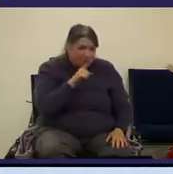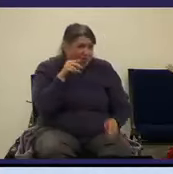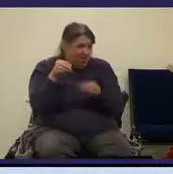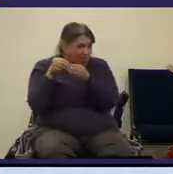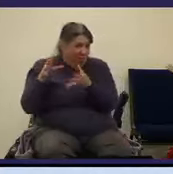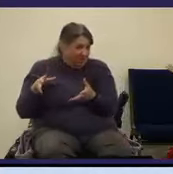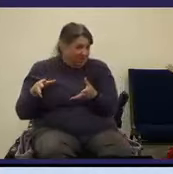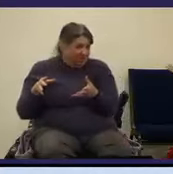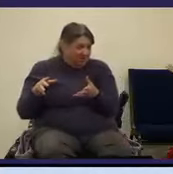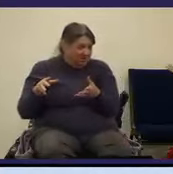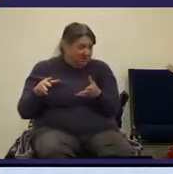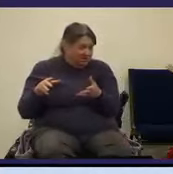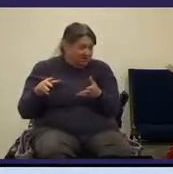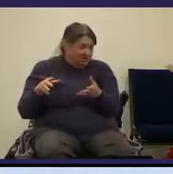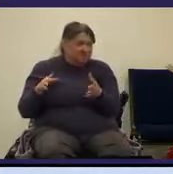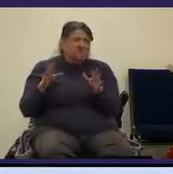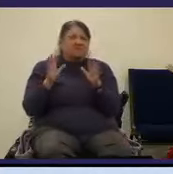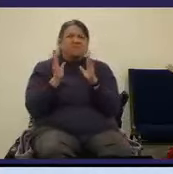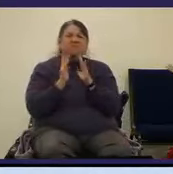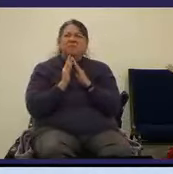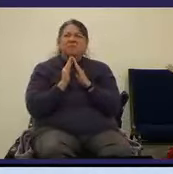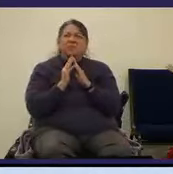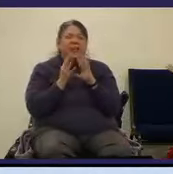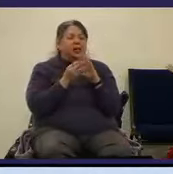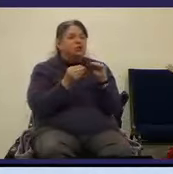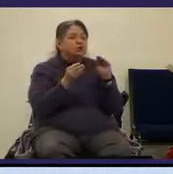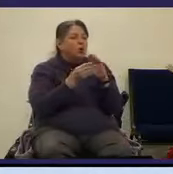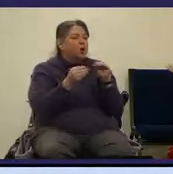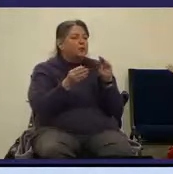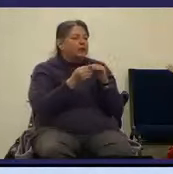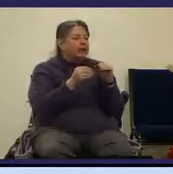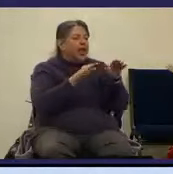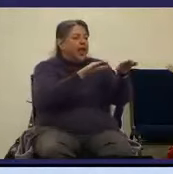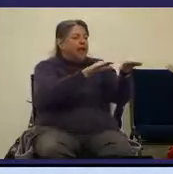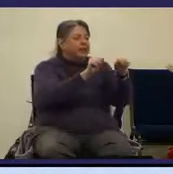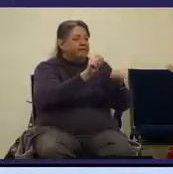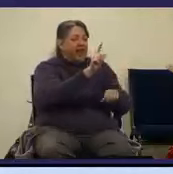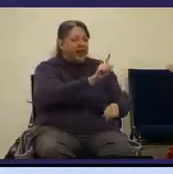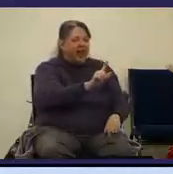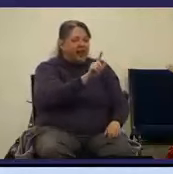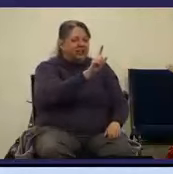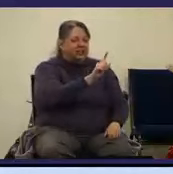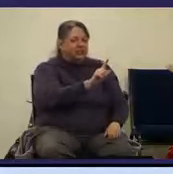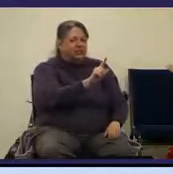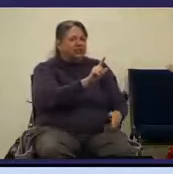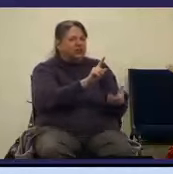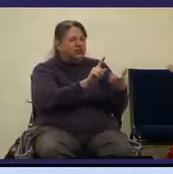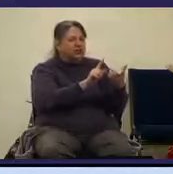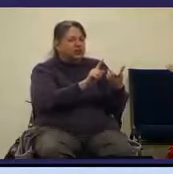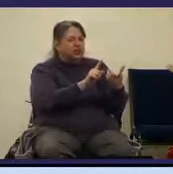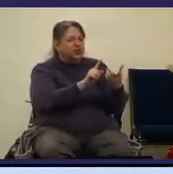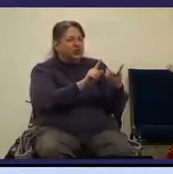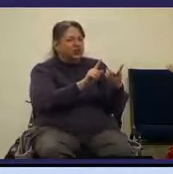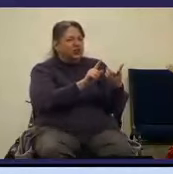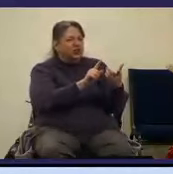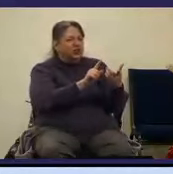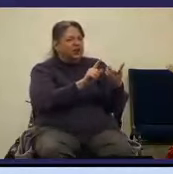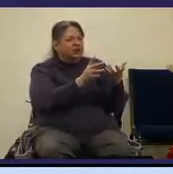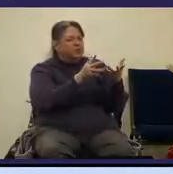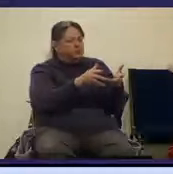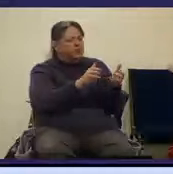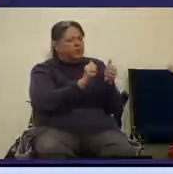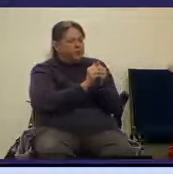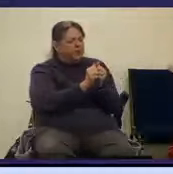I was sitting home one day. We had left Lancaster. We had came, my wife and I. Jeremiah was at work. We spent some time with Jeremiah and